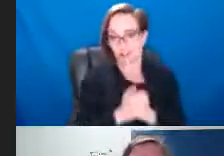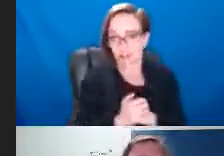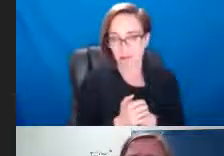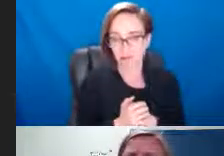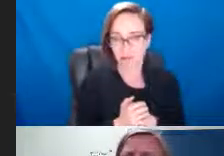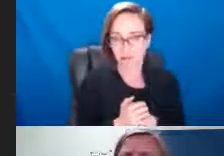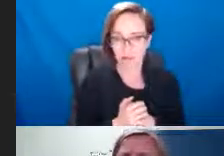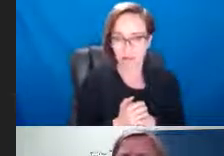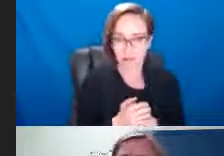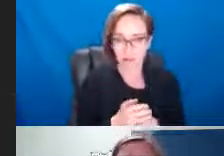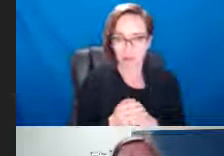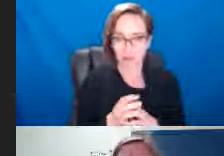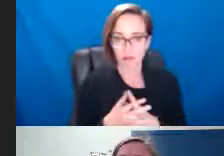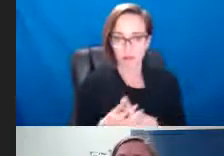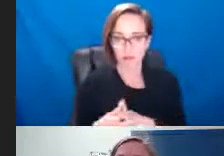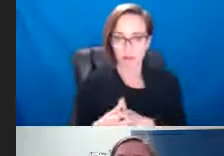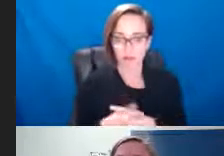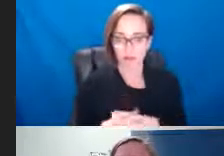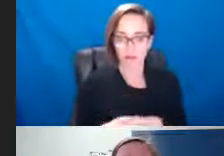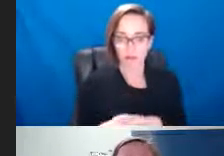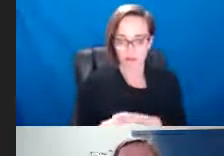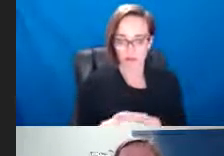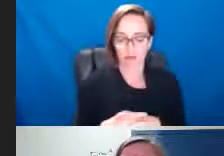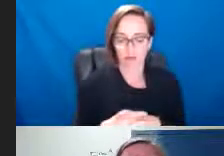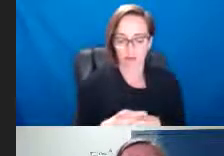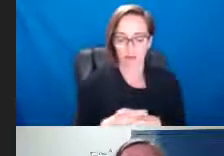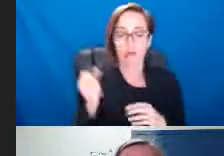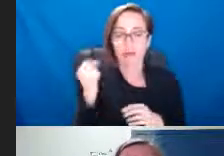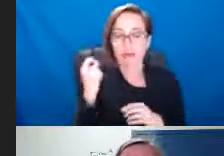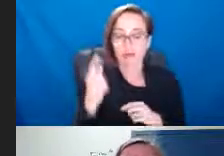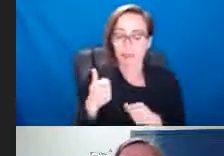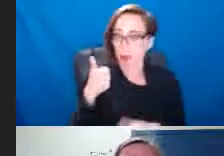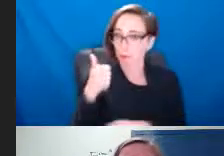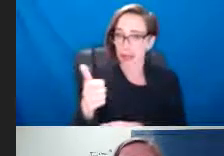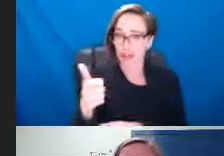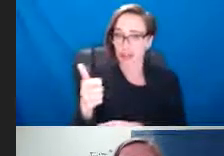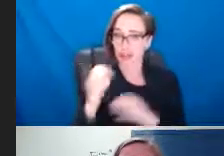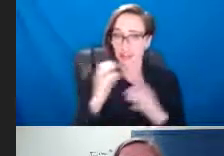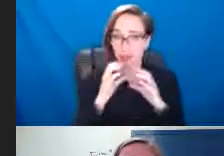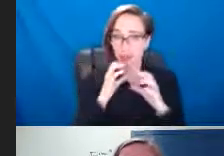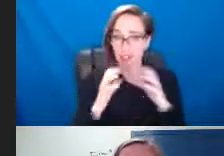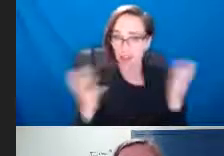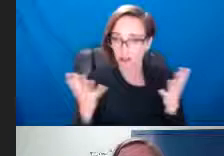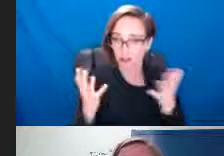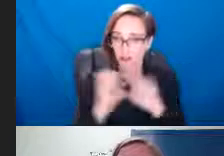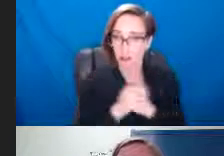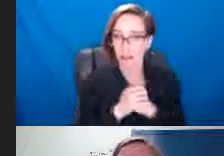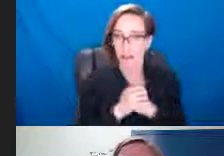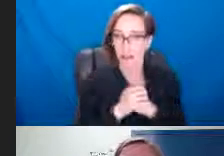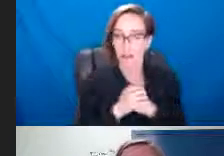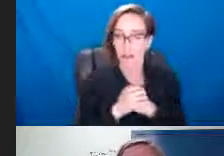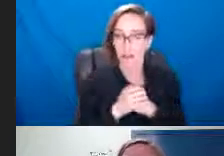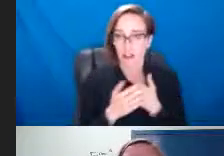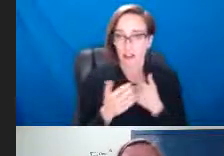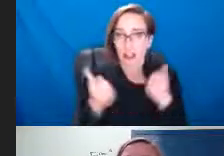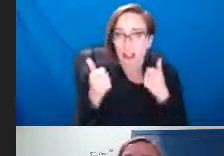the things that I believe a lot is that the best mode of communication is the one when communication happens. And